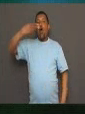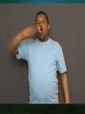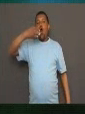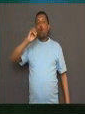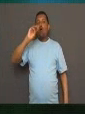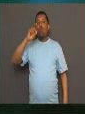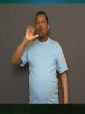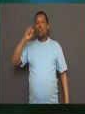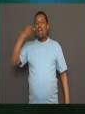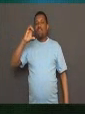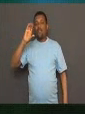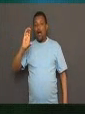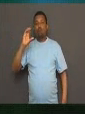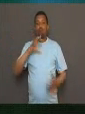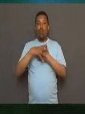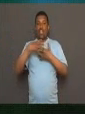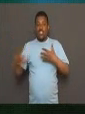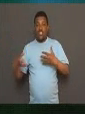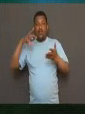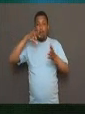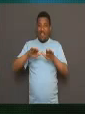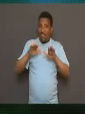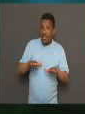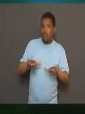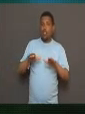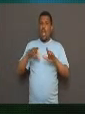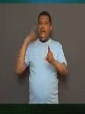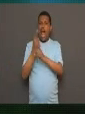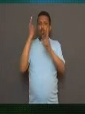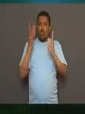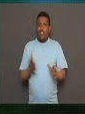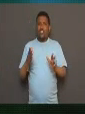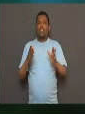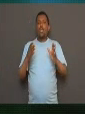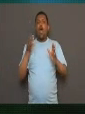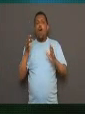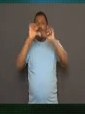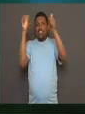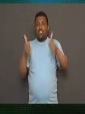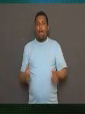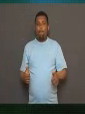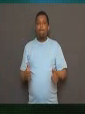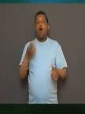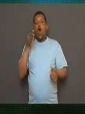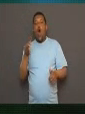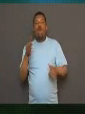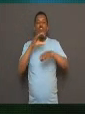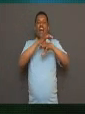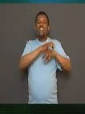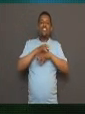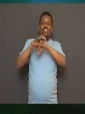Homolographic projections maintain the accuracy of the shape of the